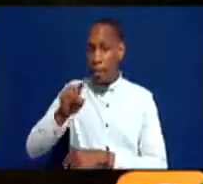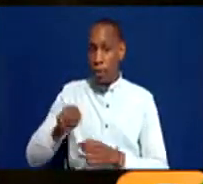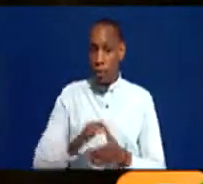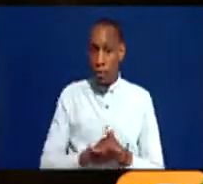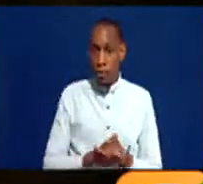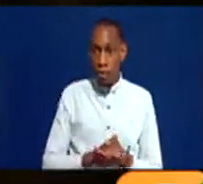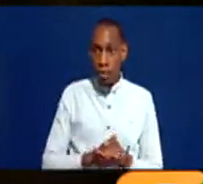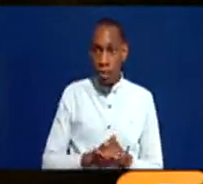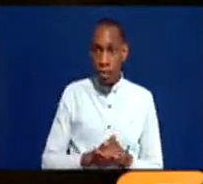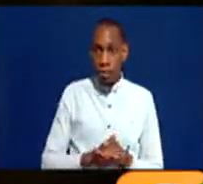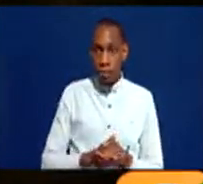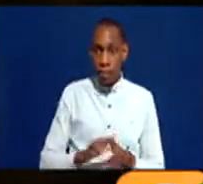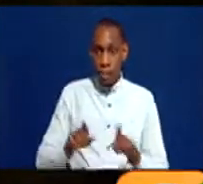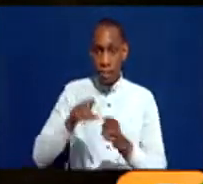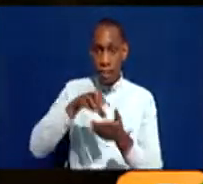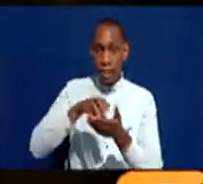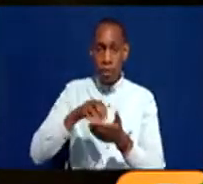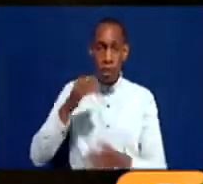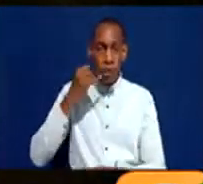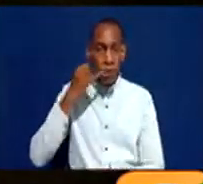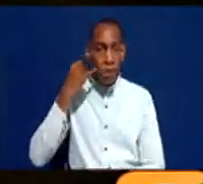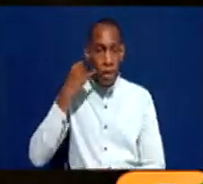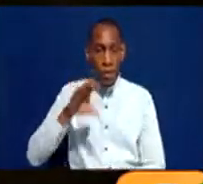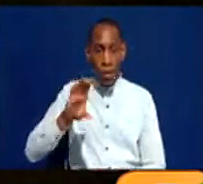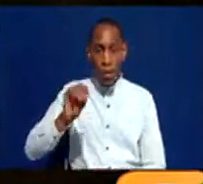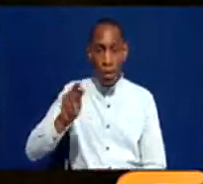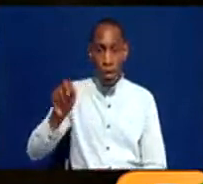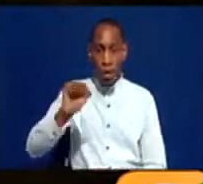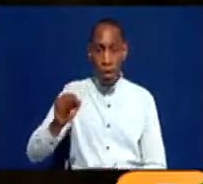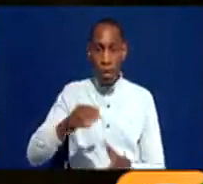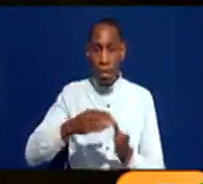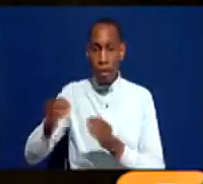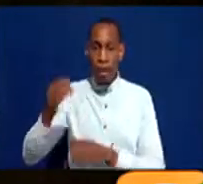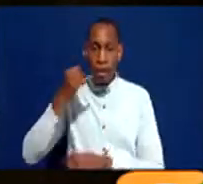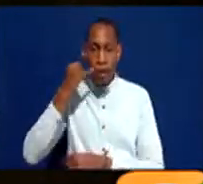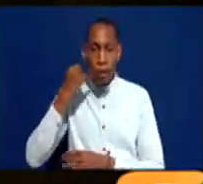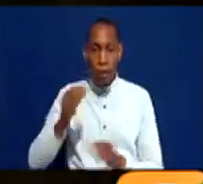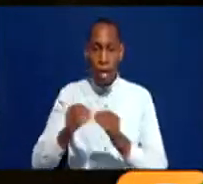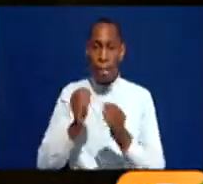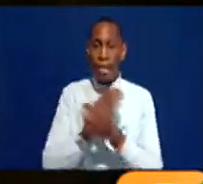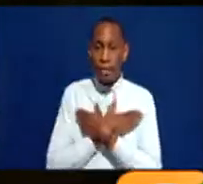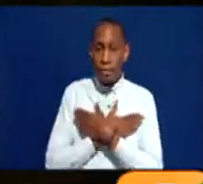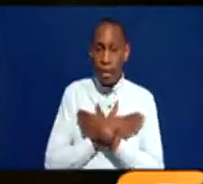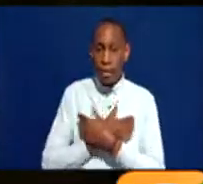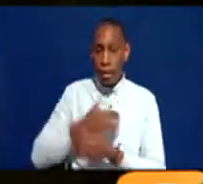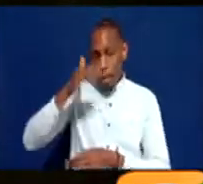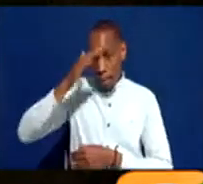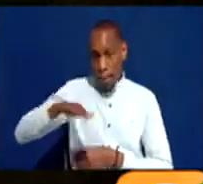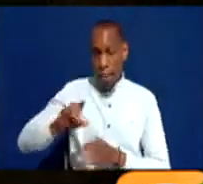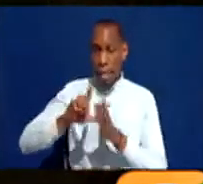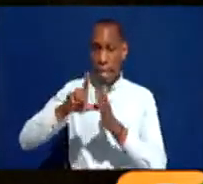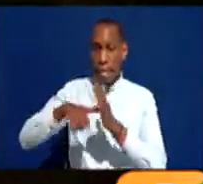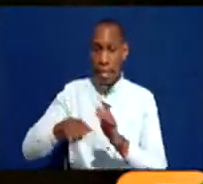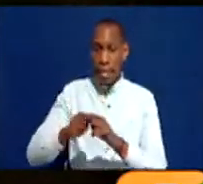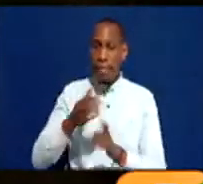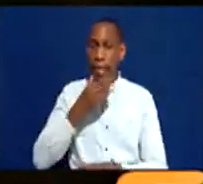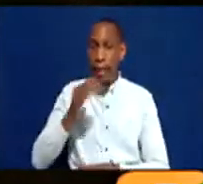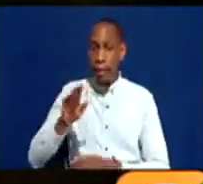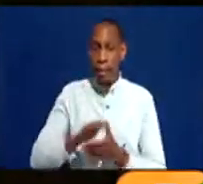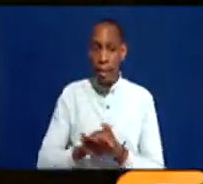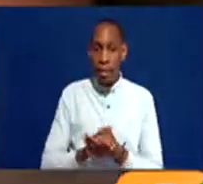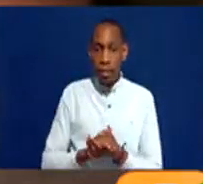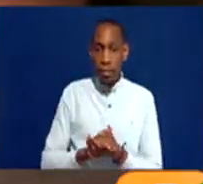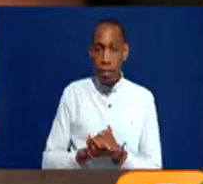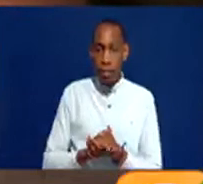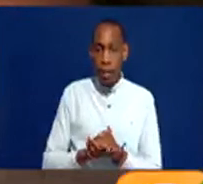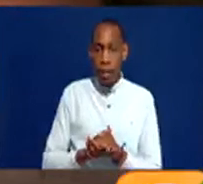to Nakuru a year ago, went clubbing all alone. He made a friend at the nightclub, only to realize later on that the man had turned on